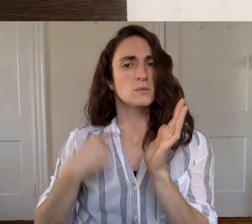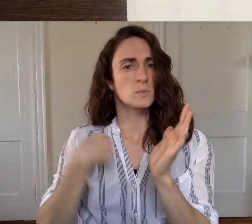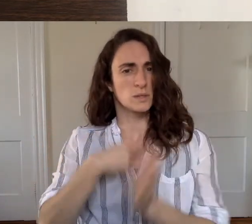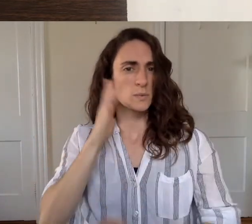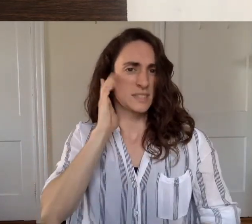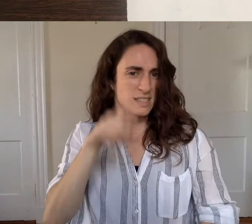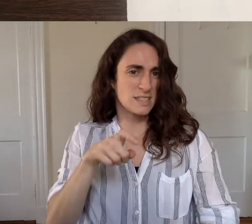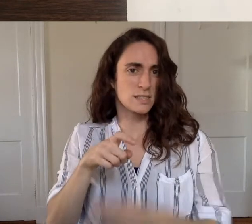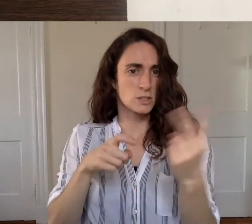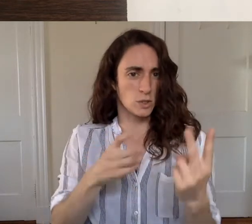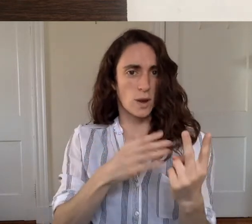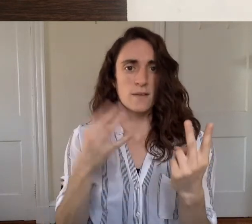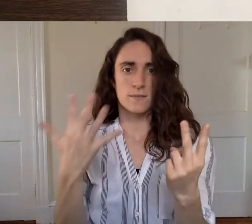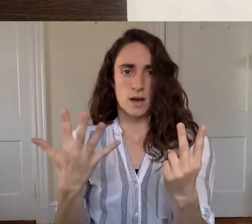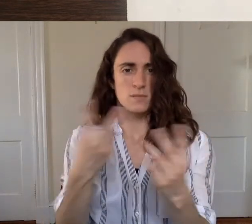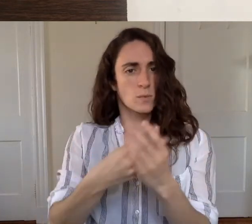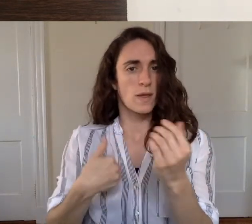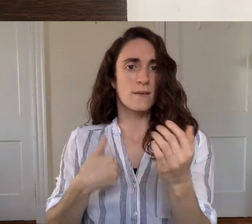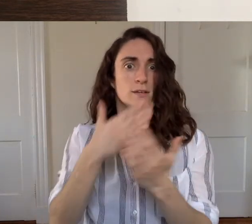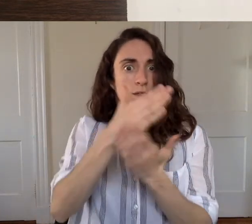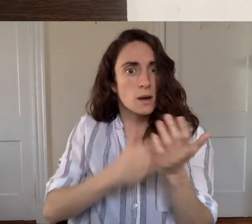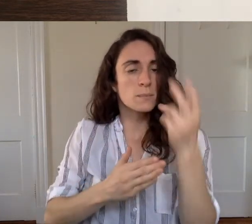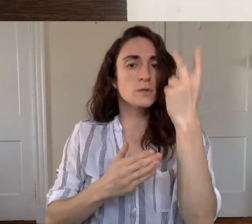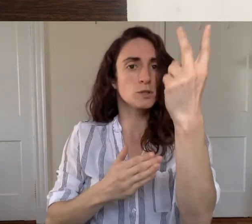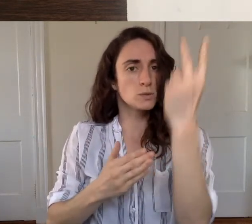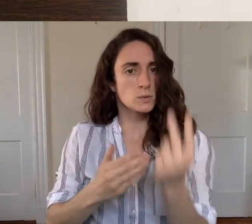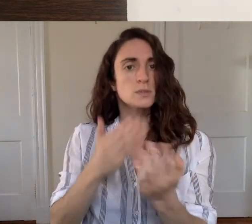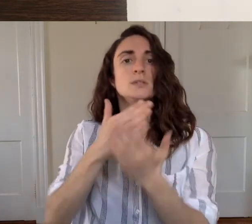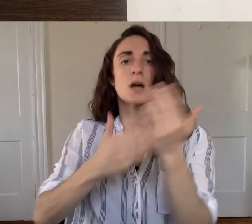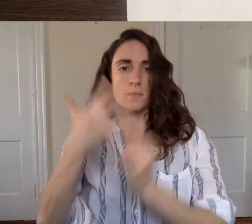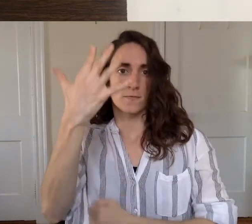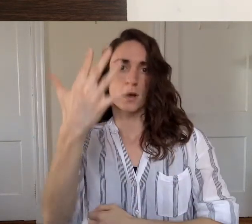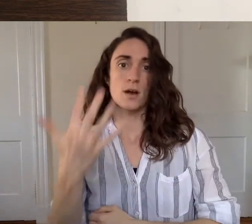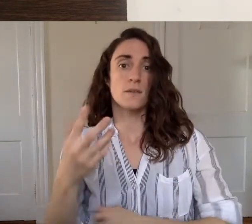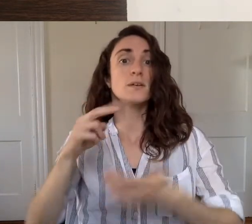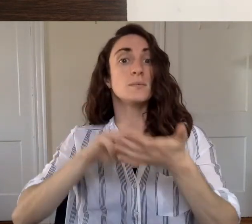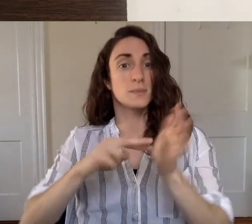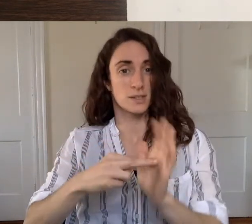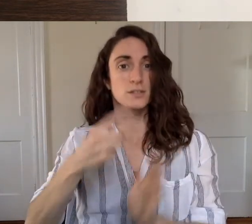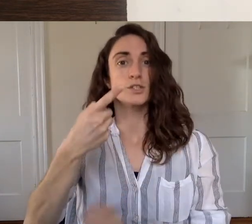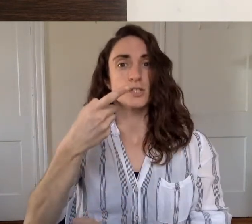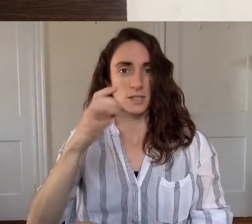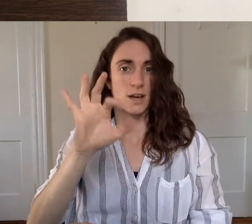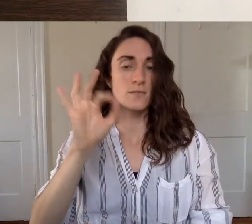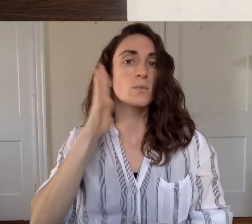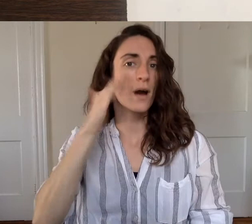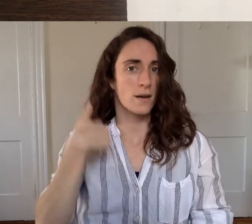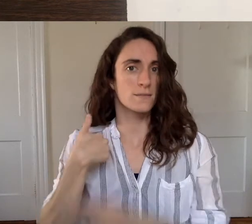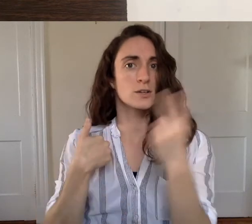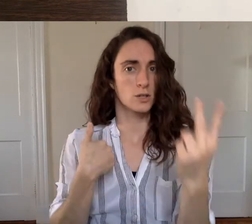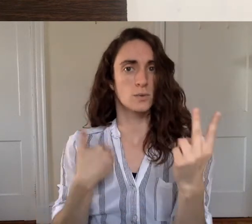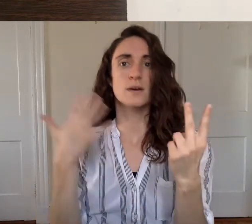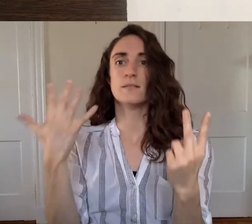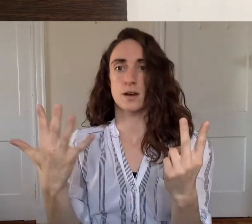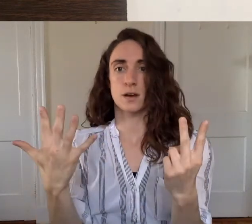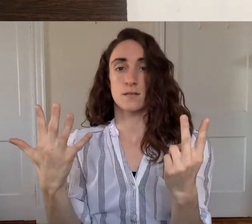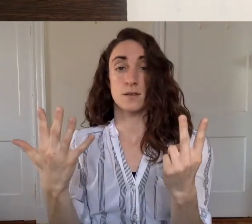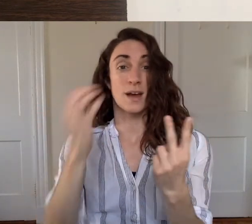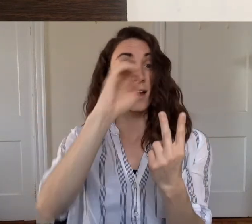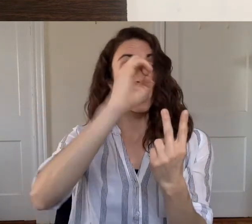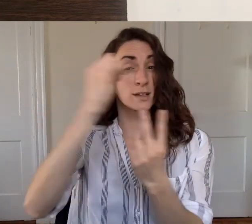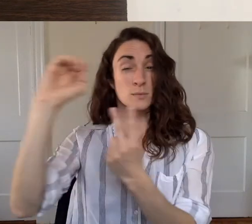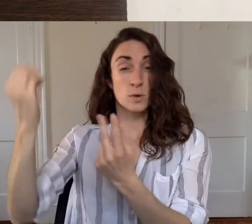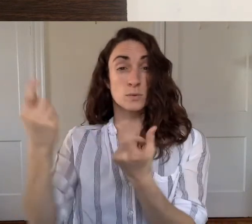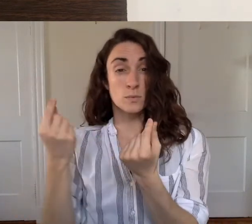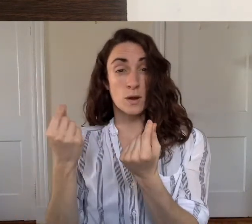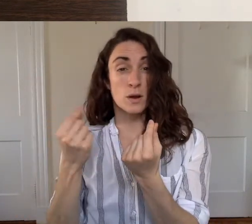You can see that both expressions have a base of 2 and a base of 5, meaning both of those things will show up in the GCF. Then we can look to the exponents to see